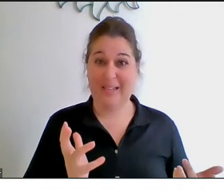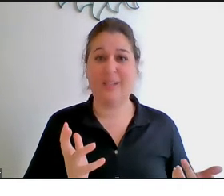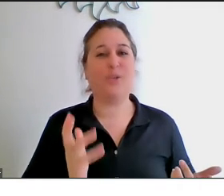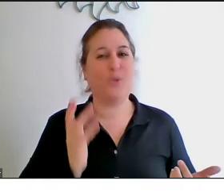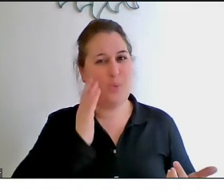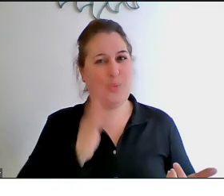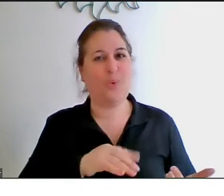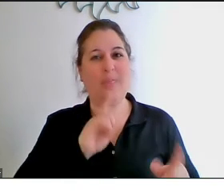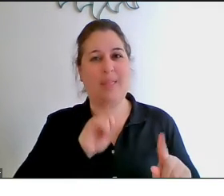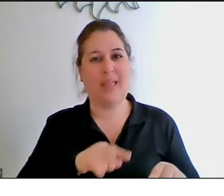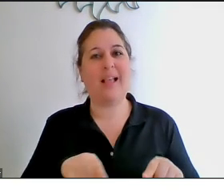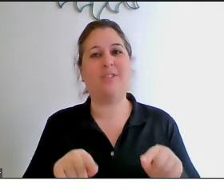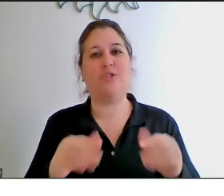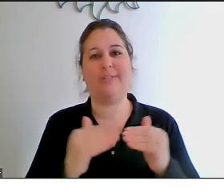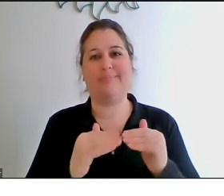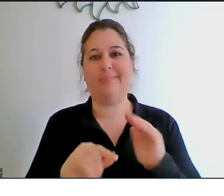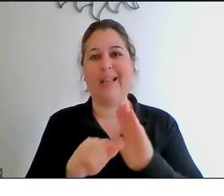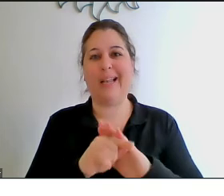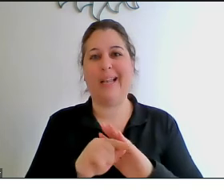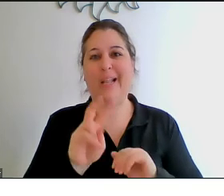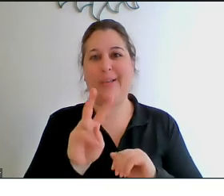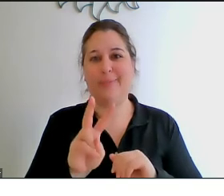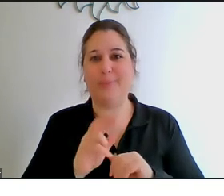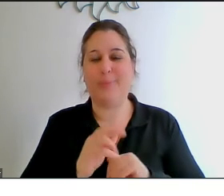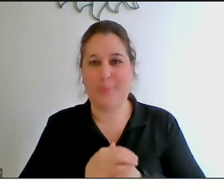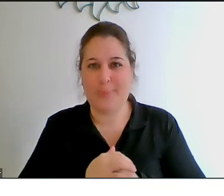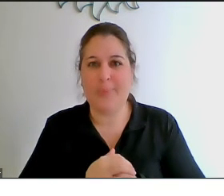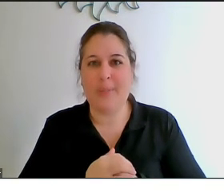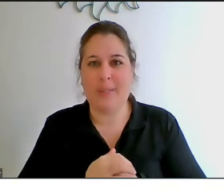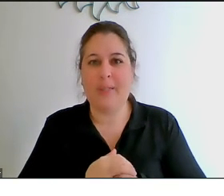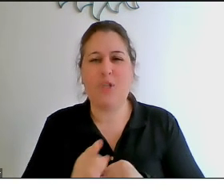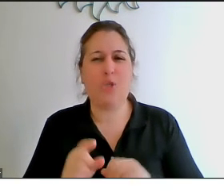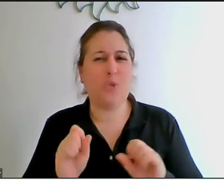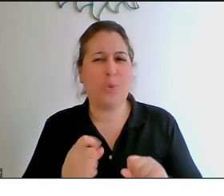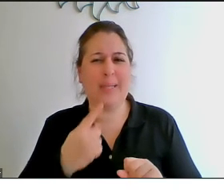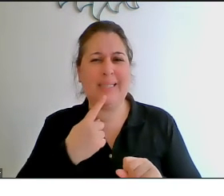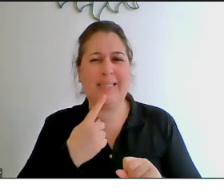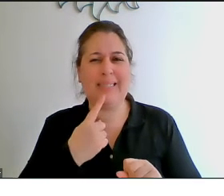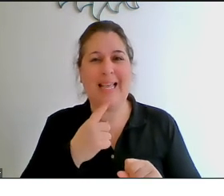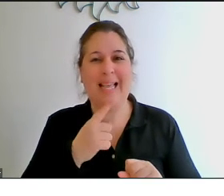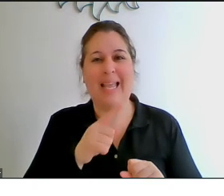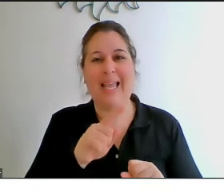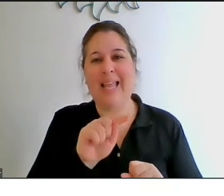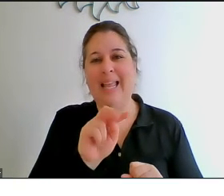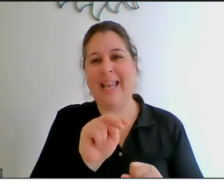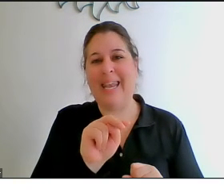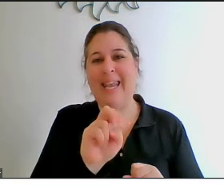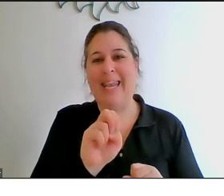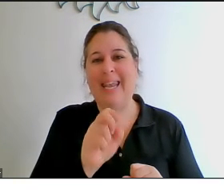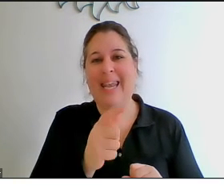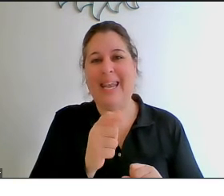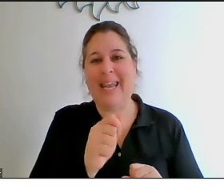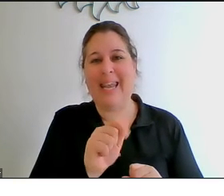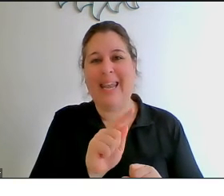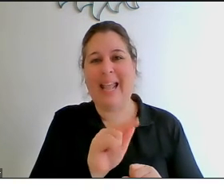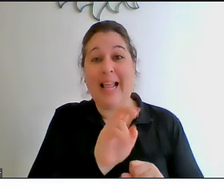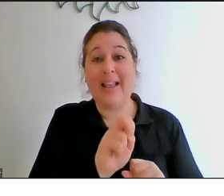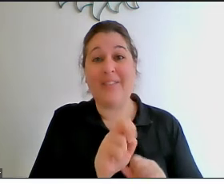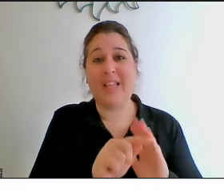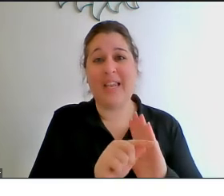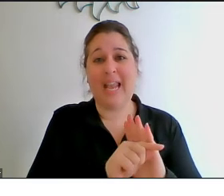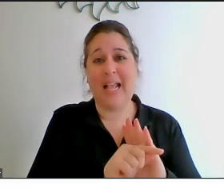So my answer is minus 2. Negative 2, minus 2. You can think of it the same